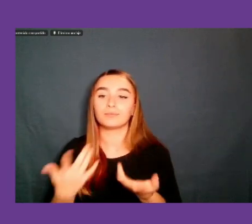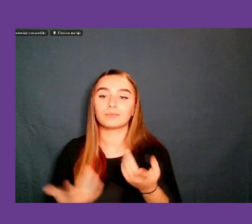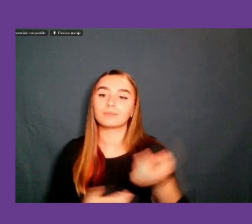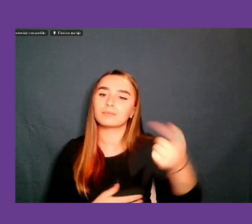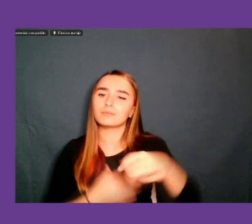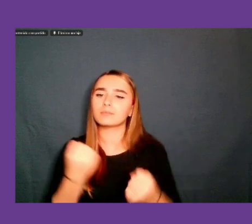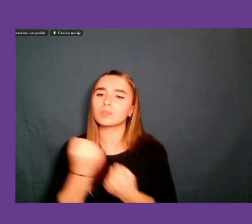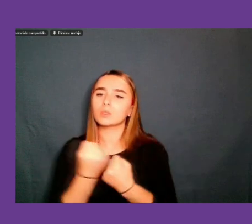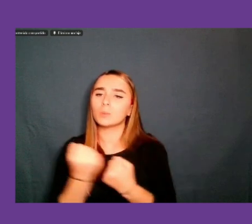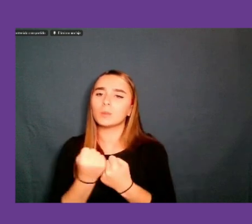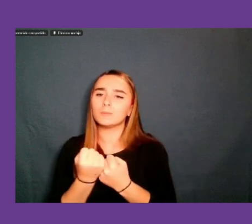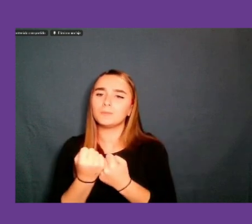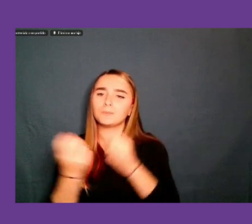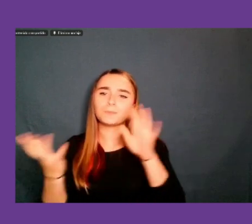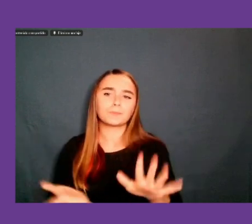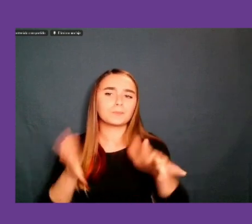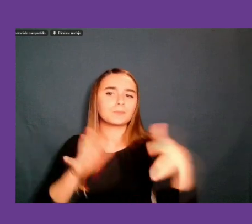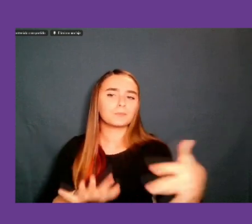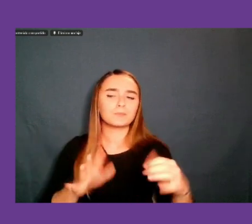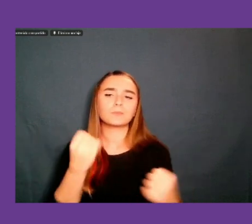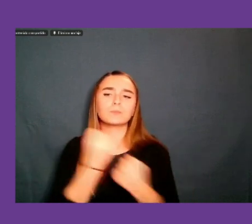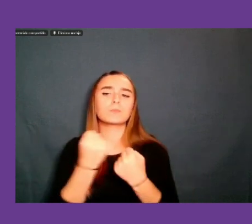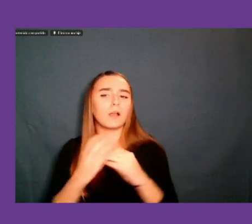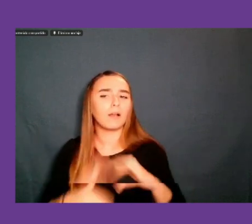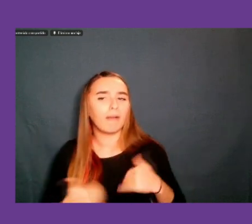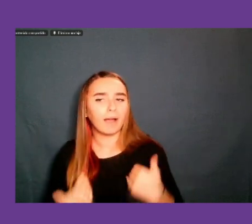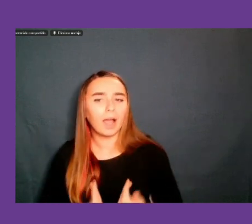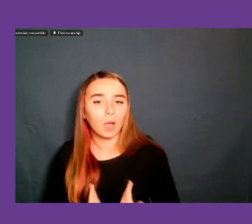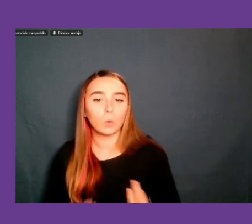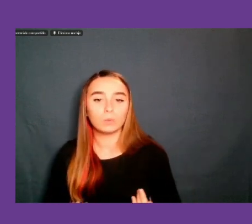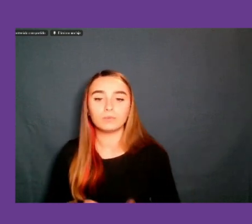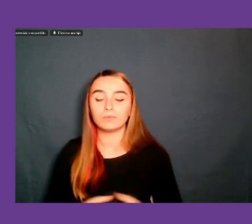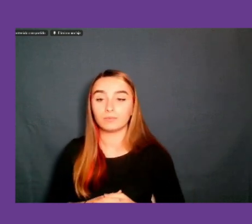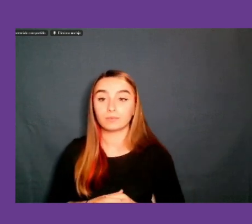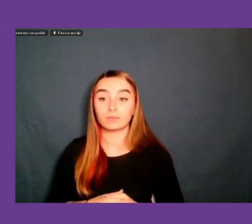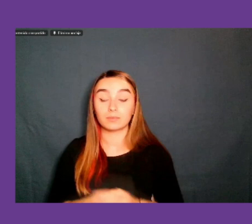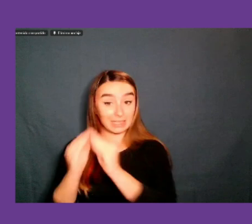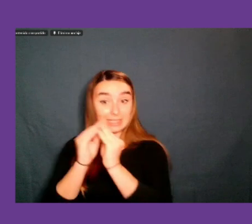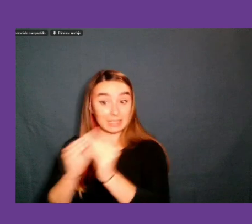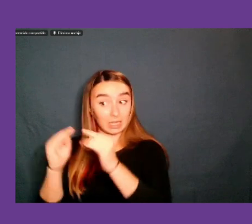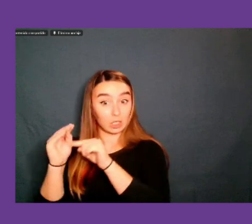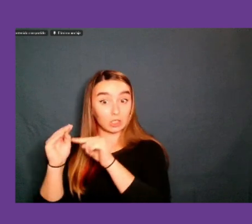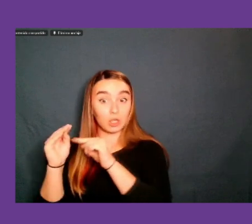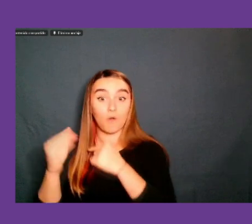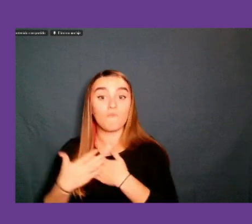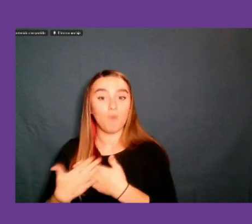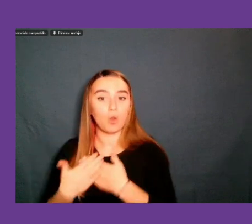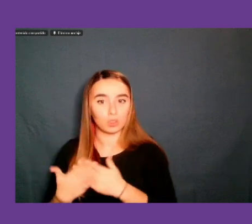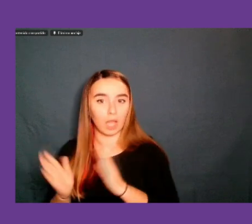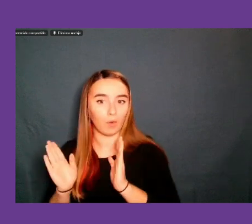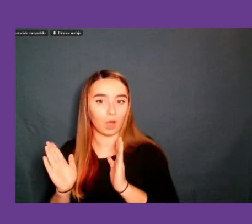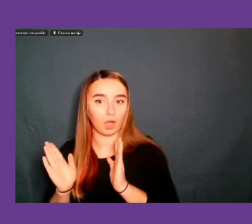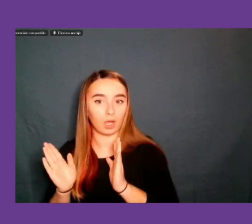support implementation of the directives and all these issues? The standards are voluntary, as I said before. If